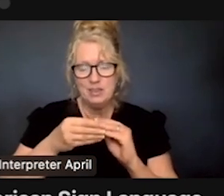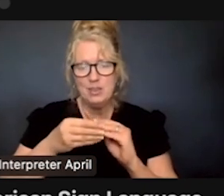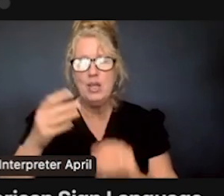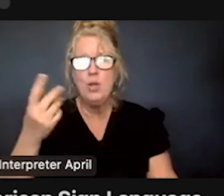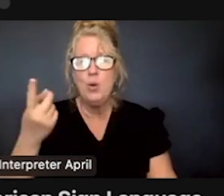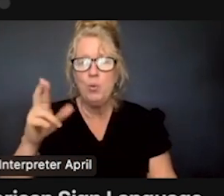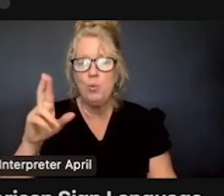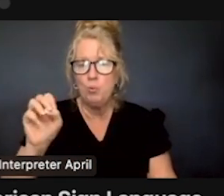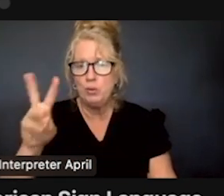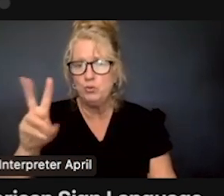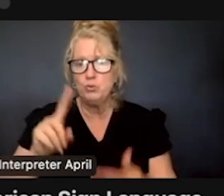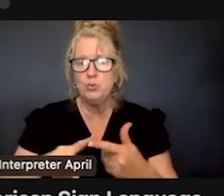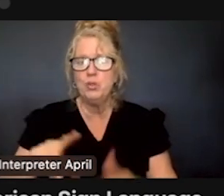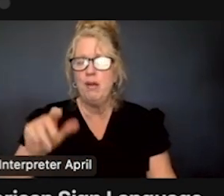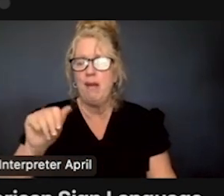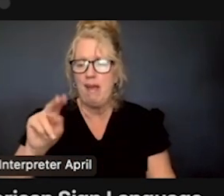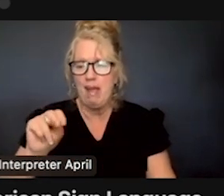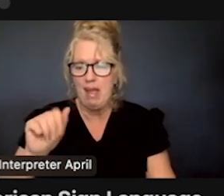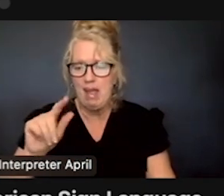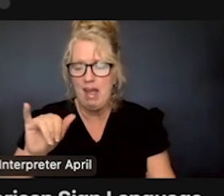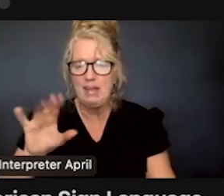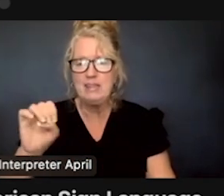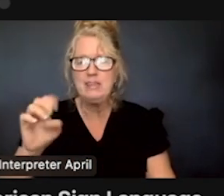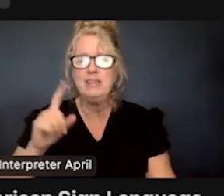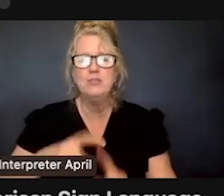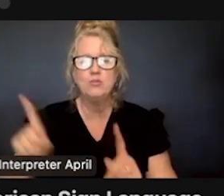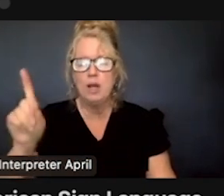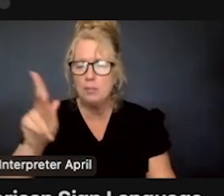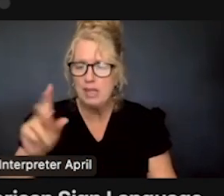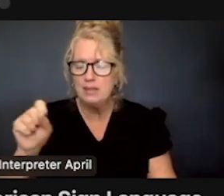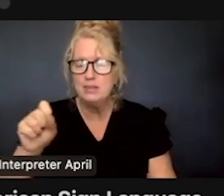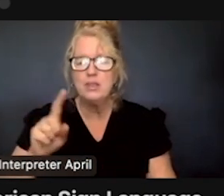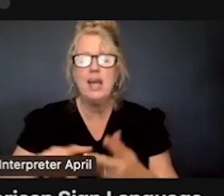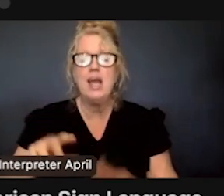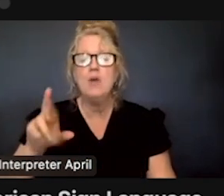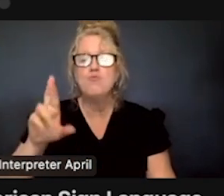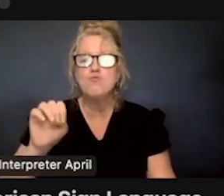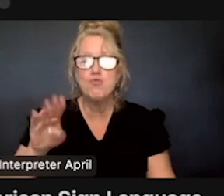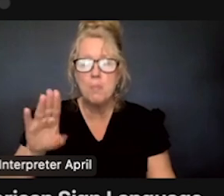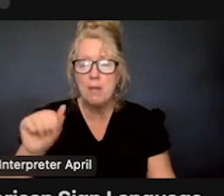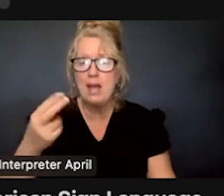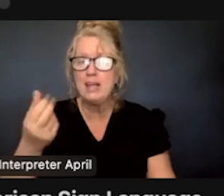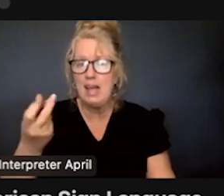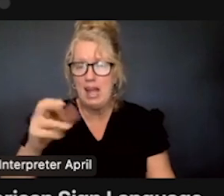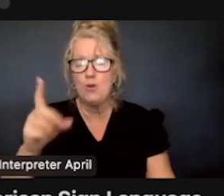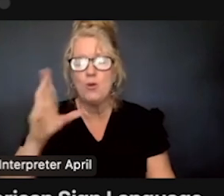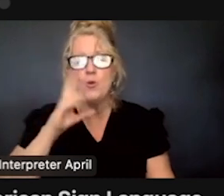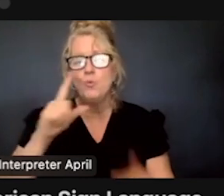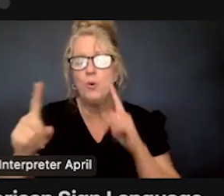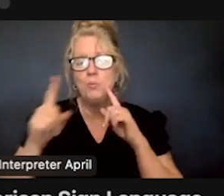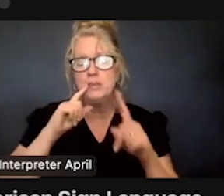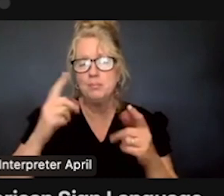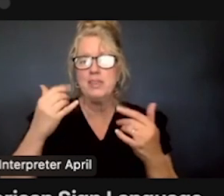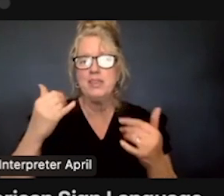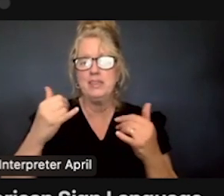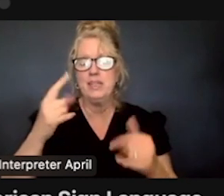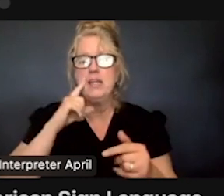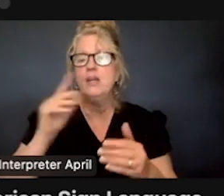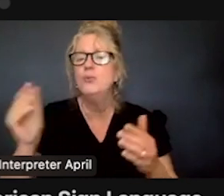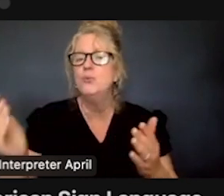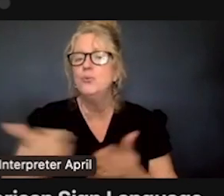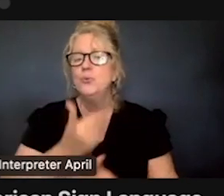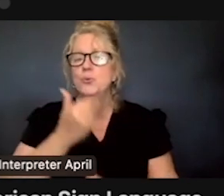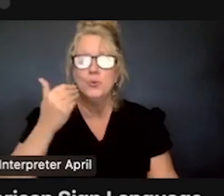and Annalise from Kansas from last week, and we have Rebecca Howard that's going to be speaking today as new speakers.